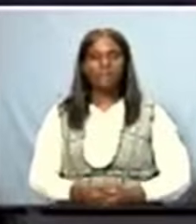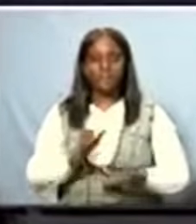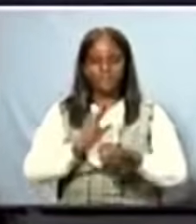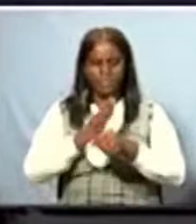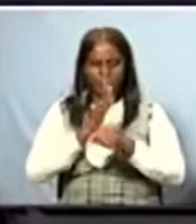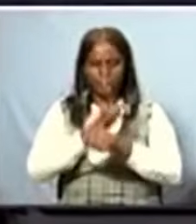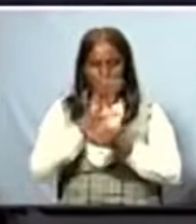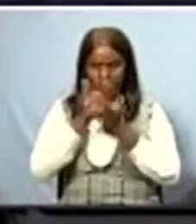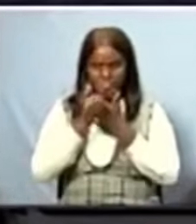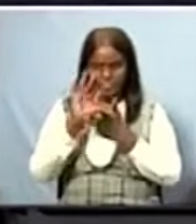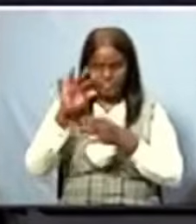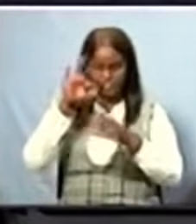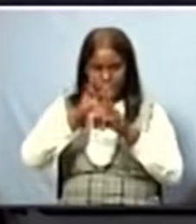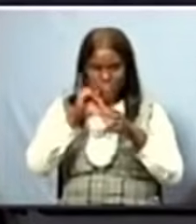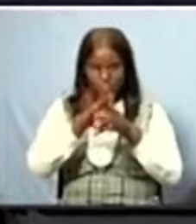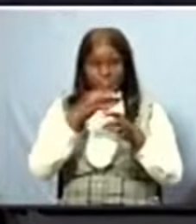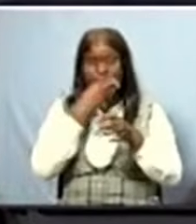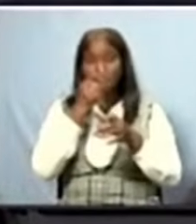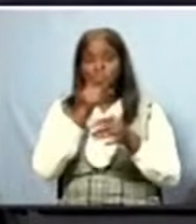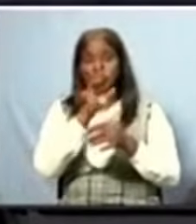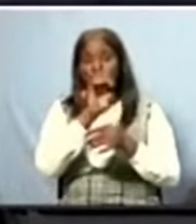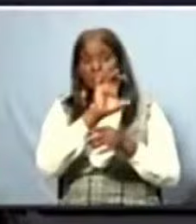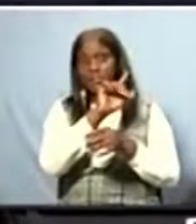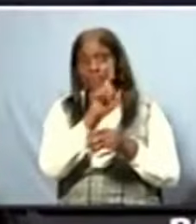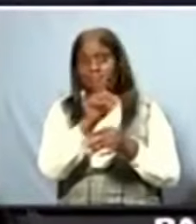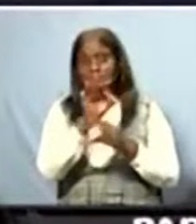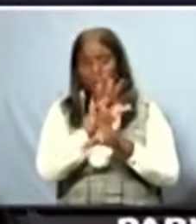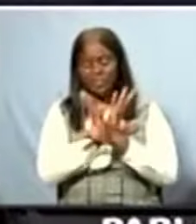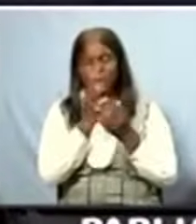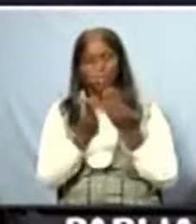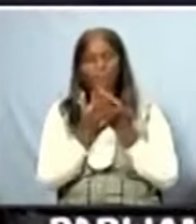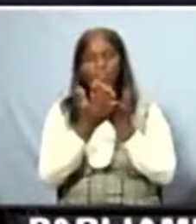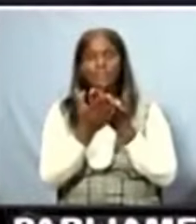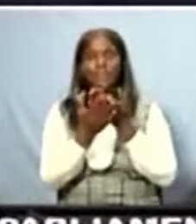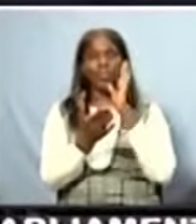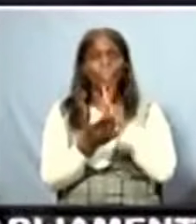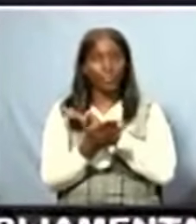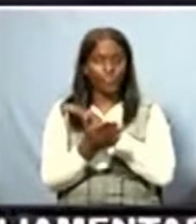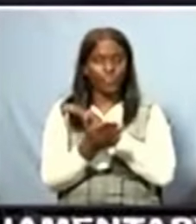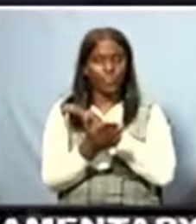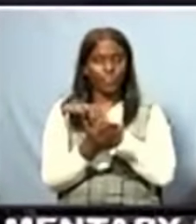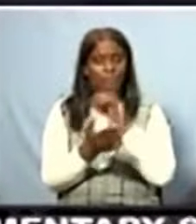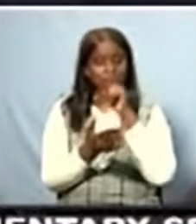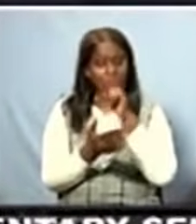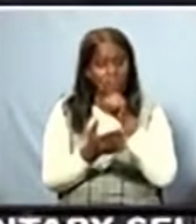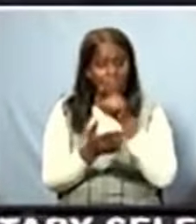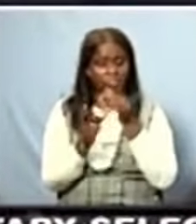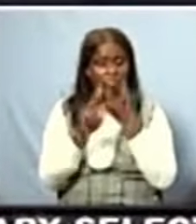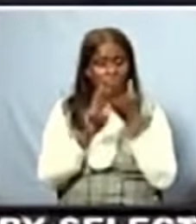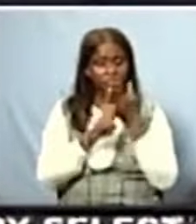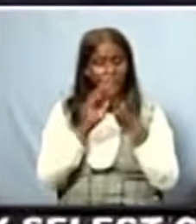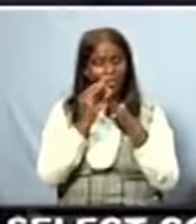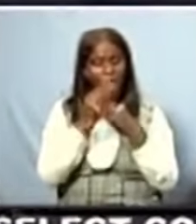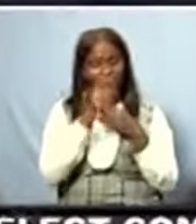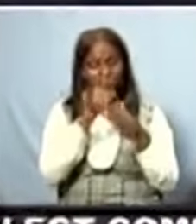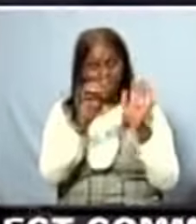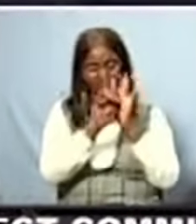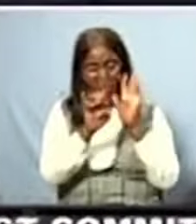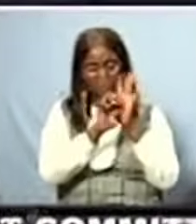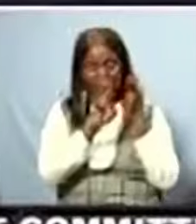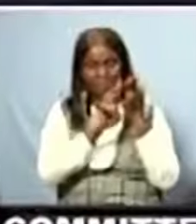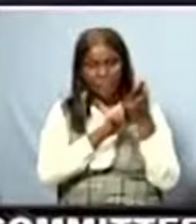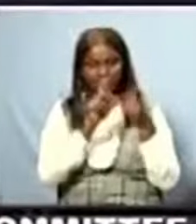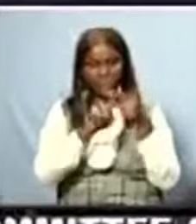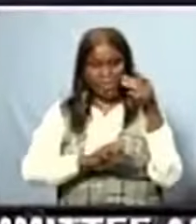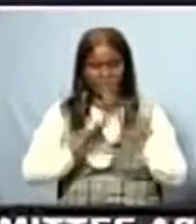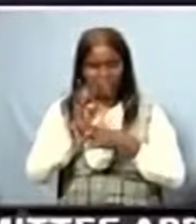once the Electoral Commission of Zambia submits that report or such a report to the executive, it's